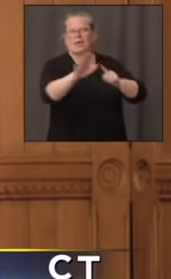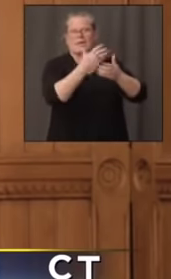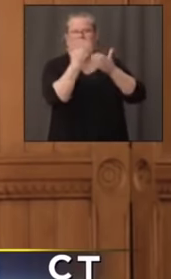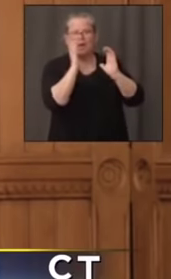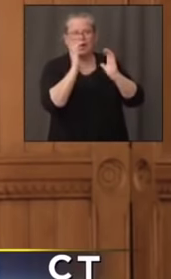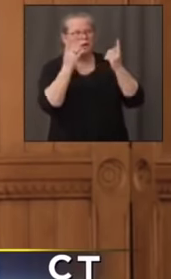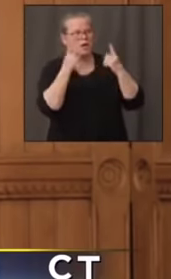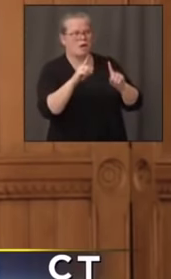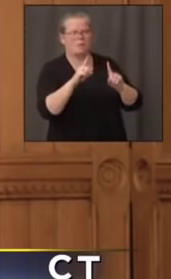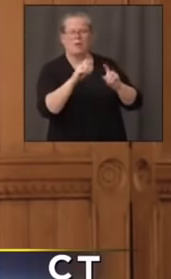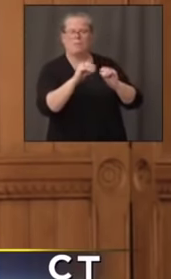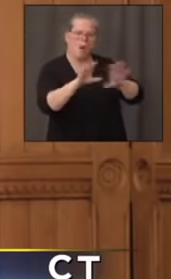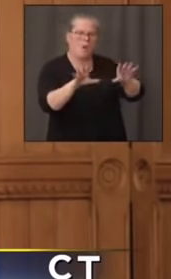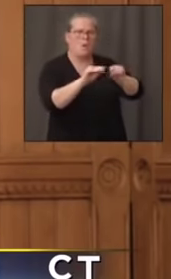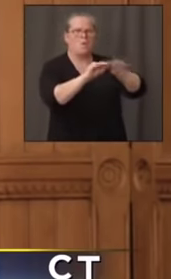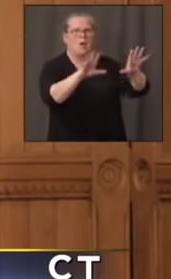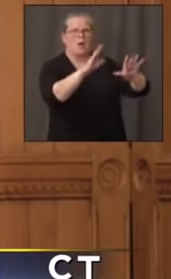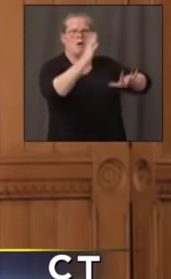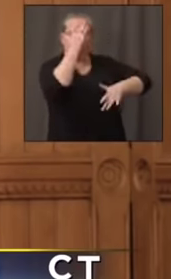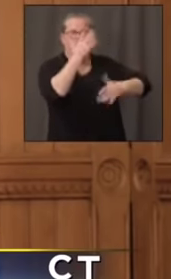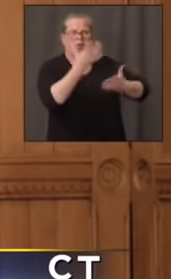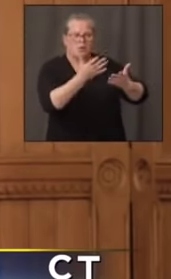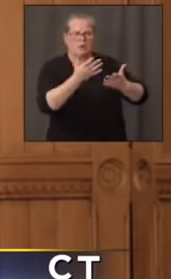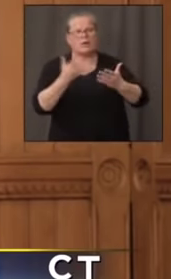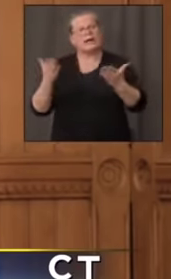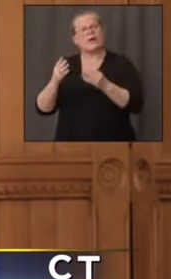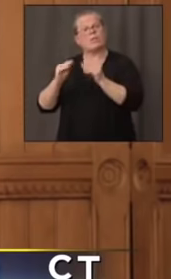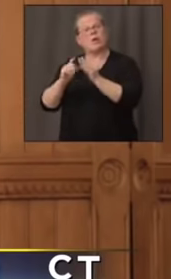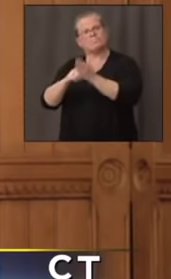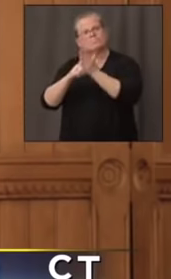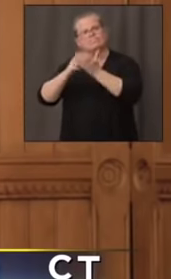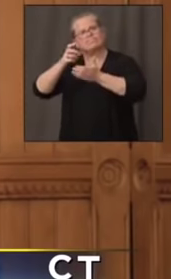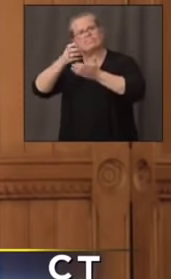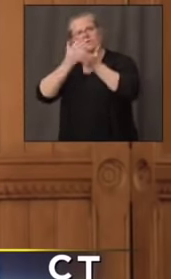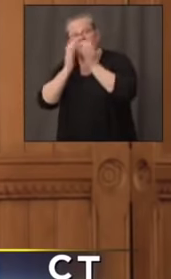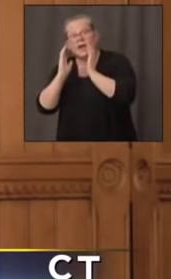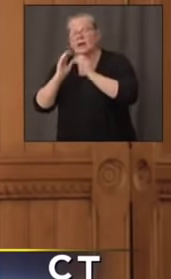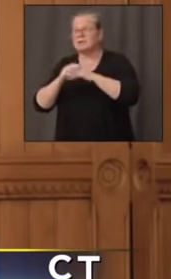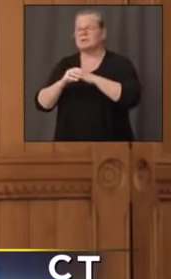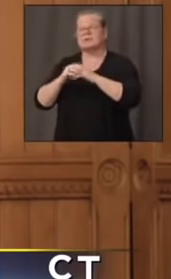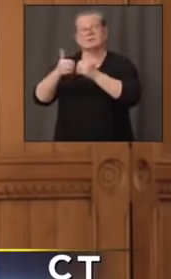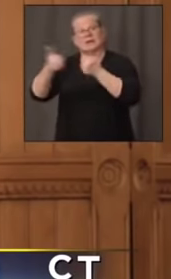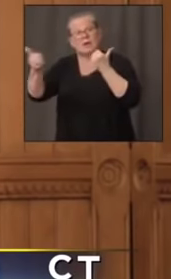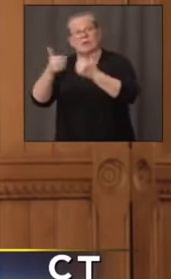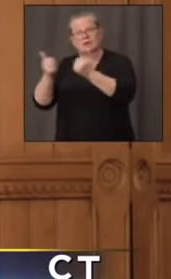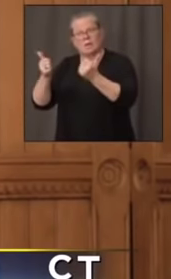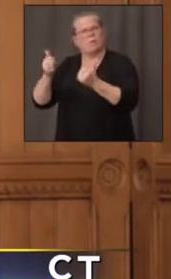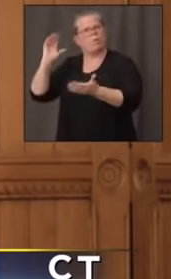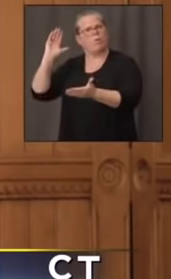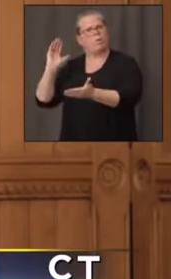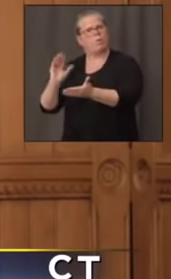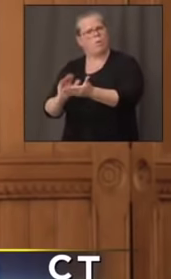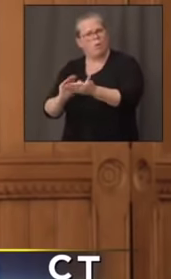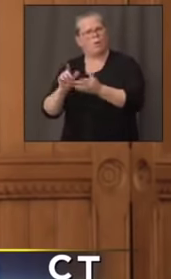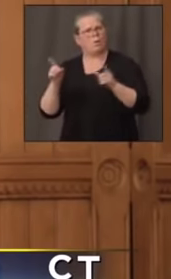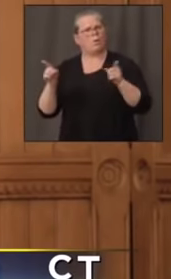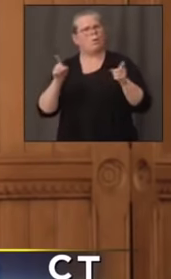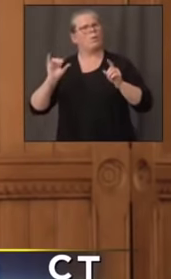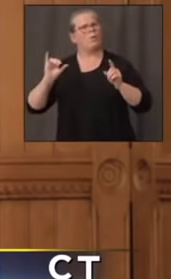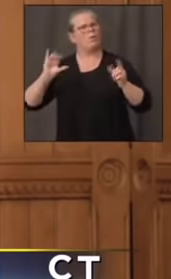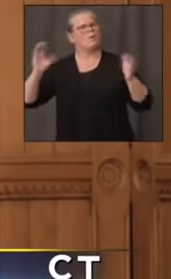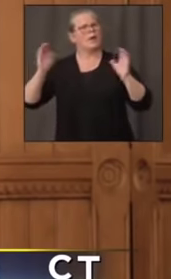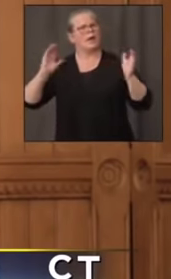huge difference. We really need people to follow these rules. And in particular, we're looking at additional creative ways to get these messages across to some of the